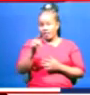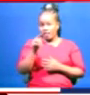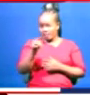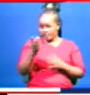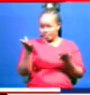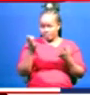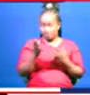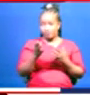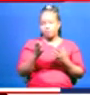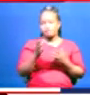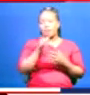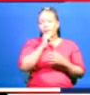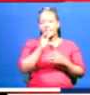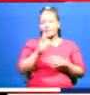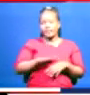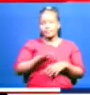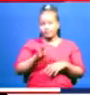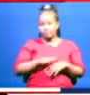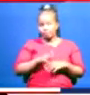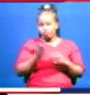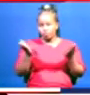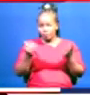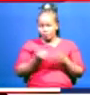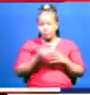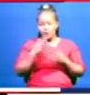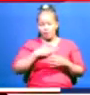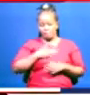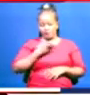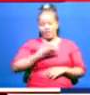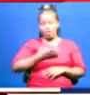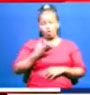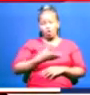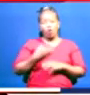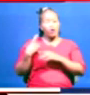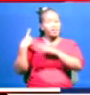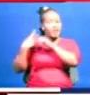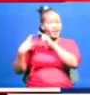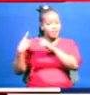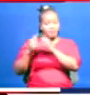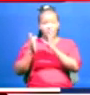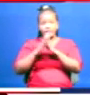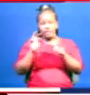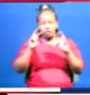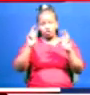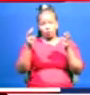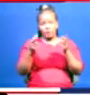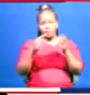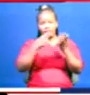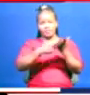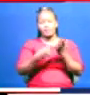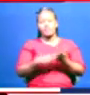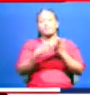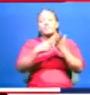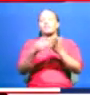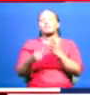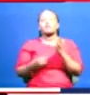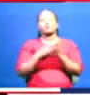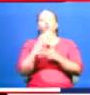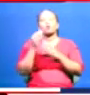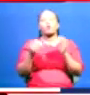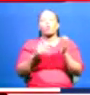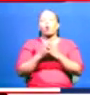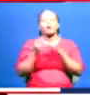women, just from my own experience and the topics that we've been discussing, are actually voting with their feet on where they need